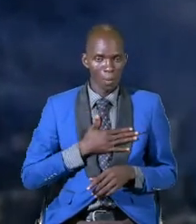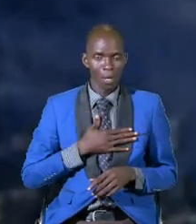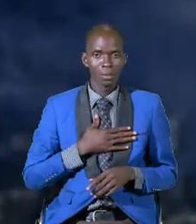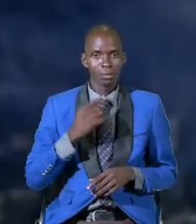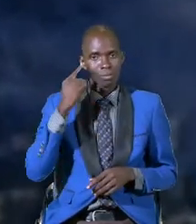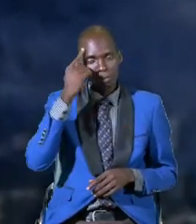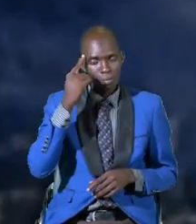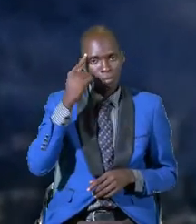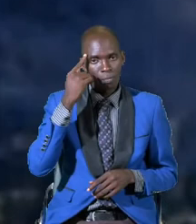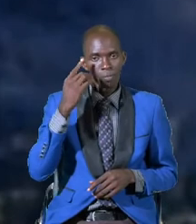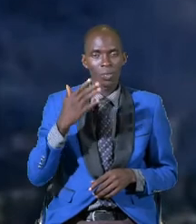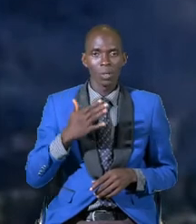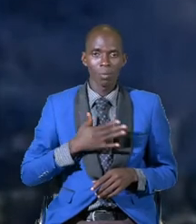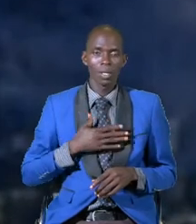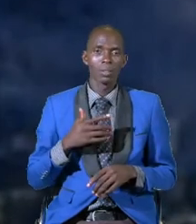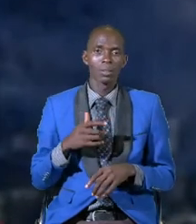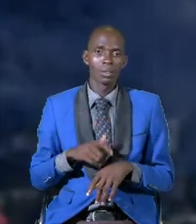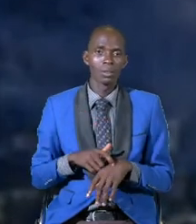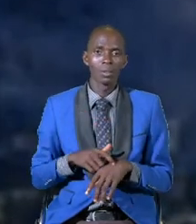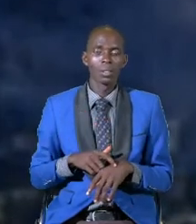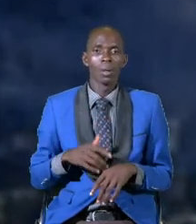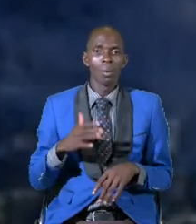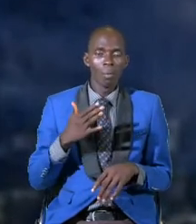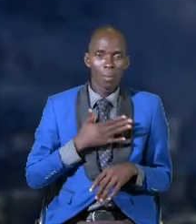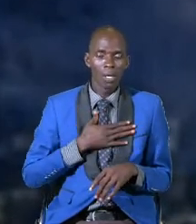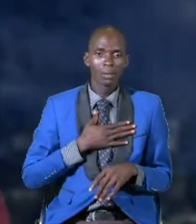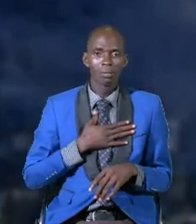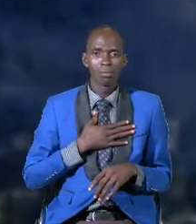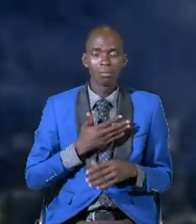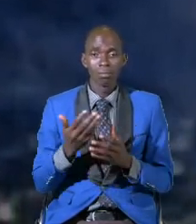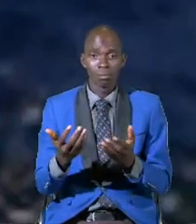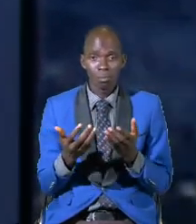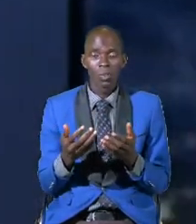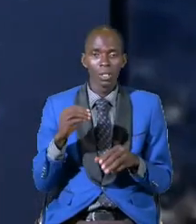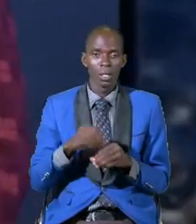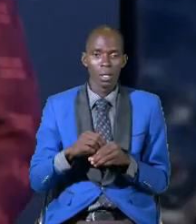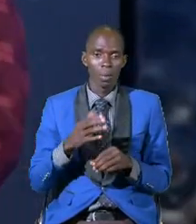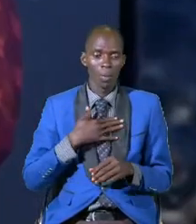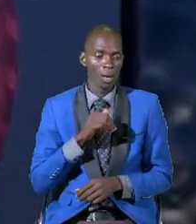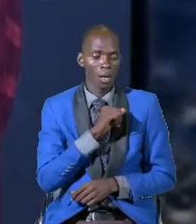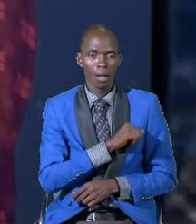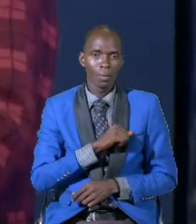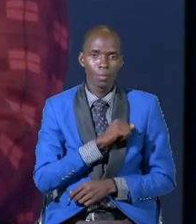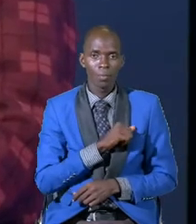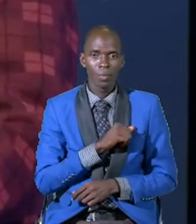my plans, my disposition, my attitude, my inner